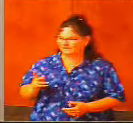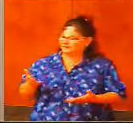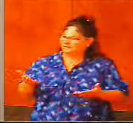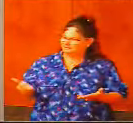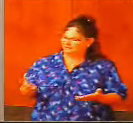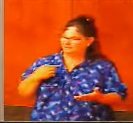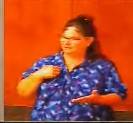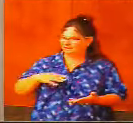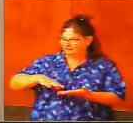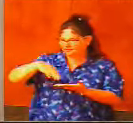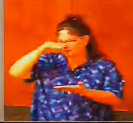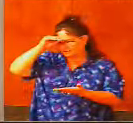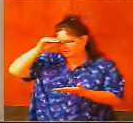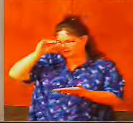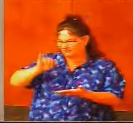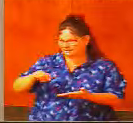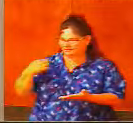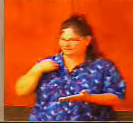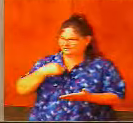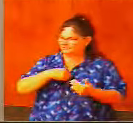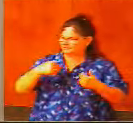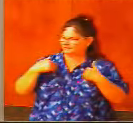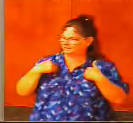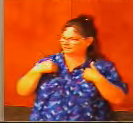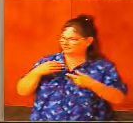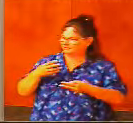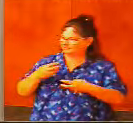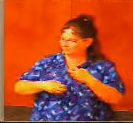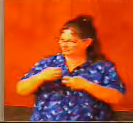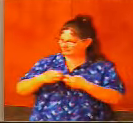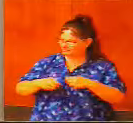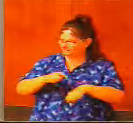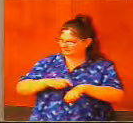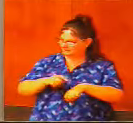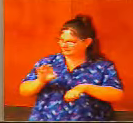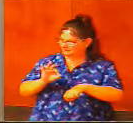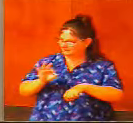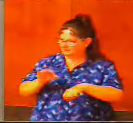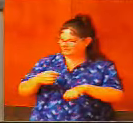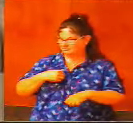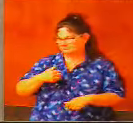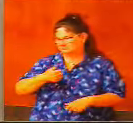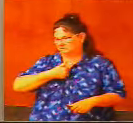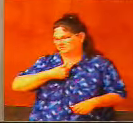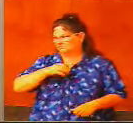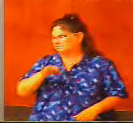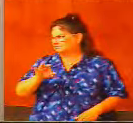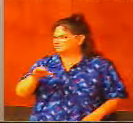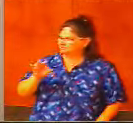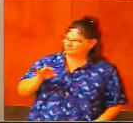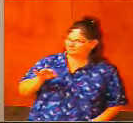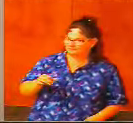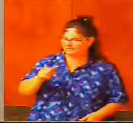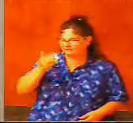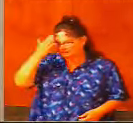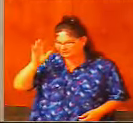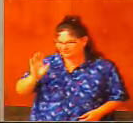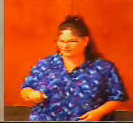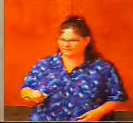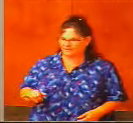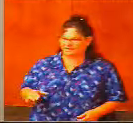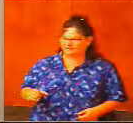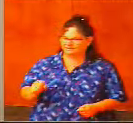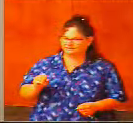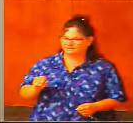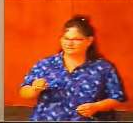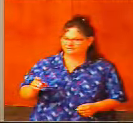Well, I found out that we had trouble with the 9 o'clock hour, and I was just preaching away and didn't know that. And